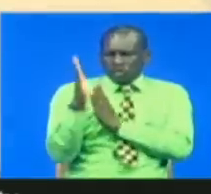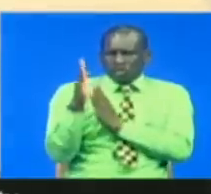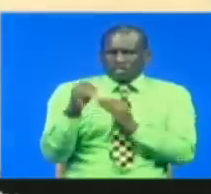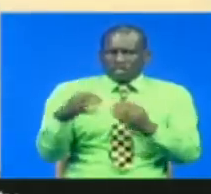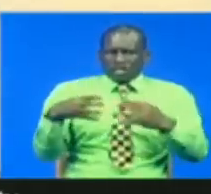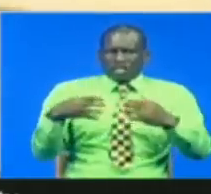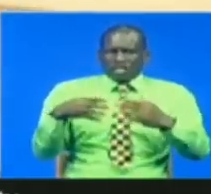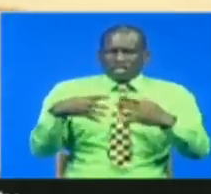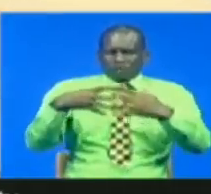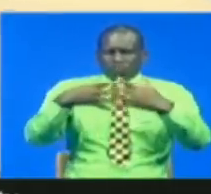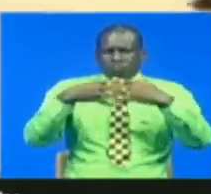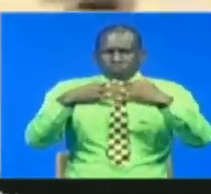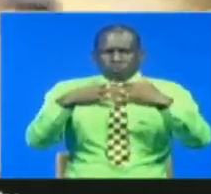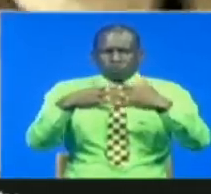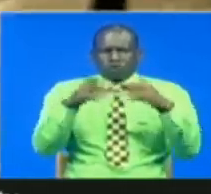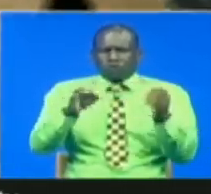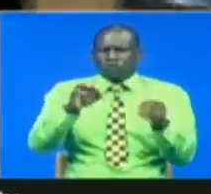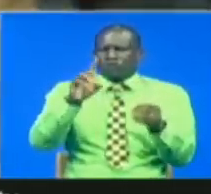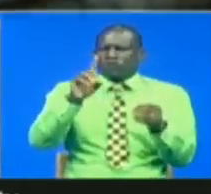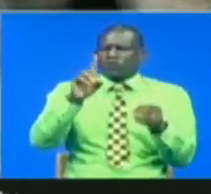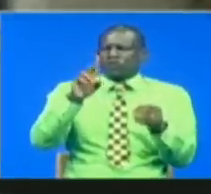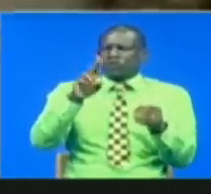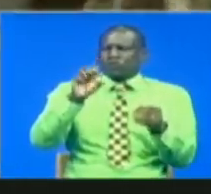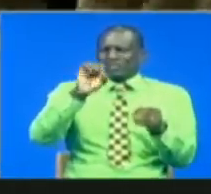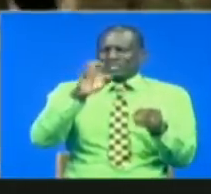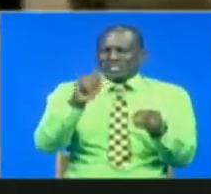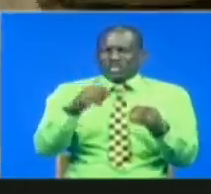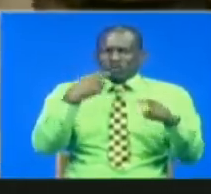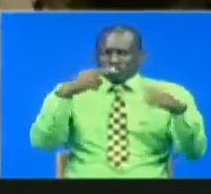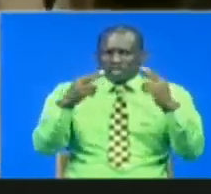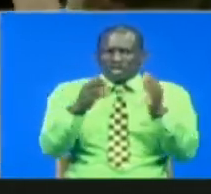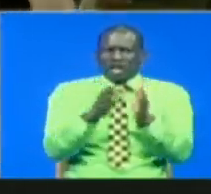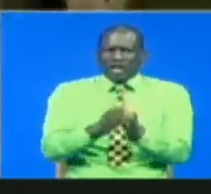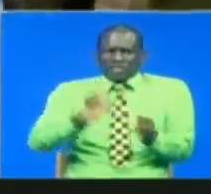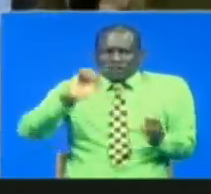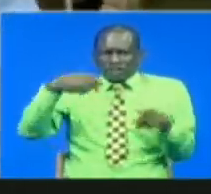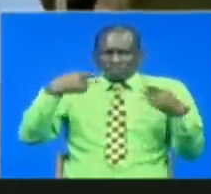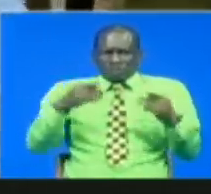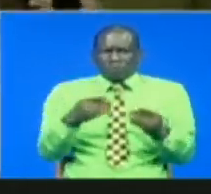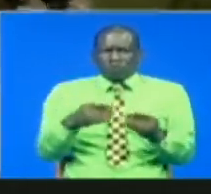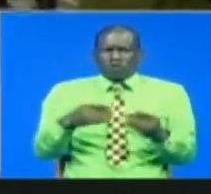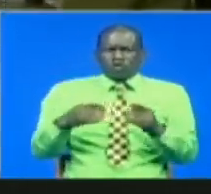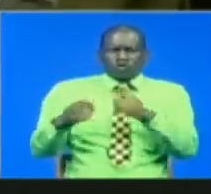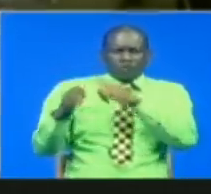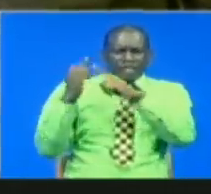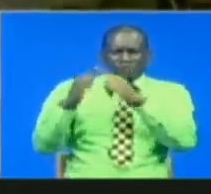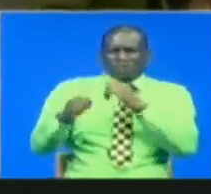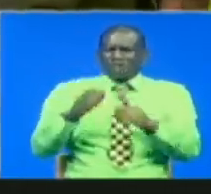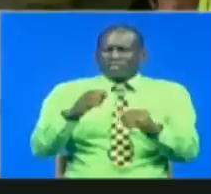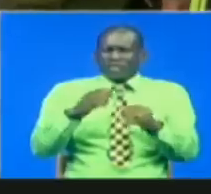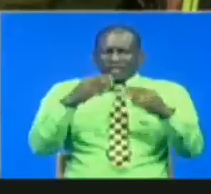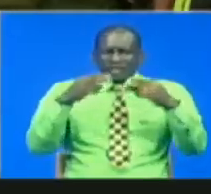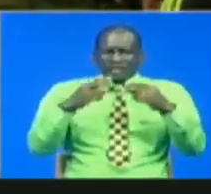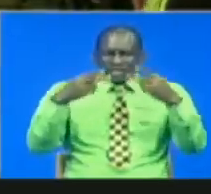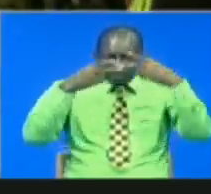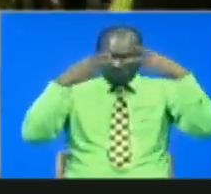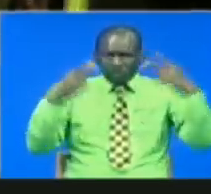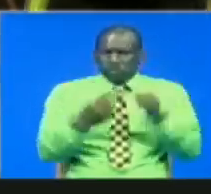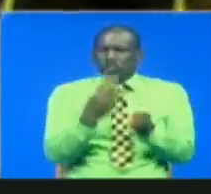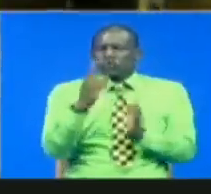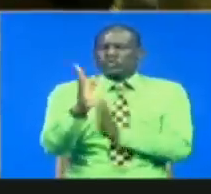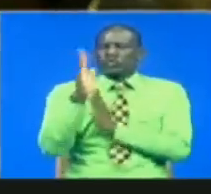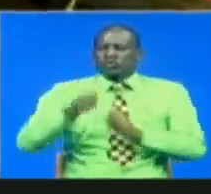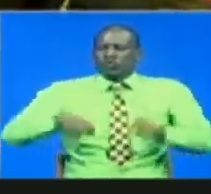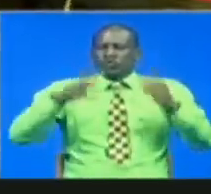hotel unarmed, yet they were the very first to face the terrorists. Two security guards were among those killed.